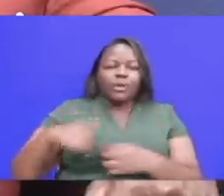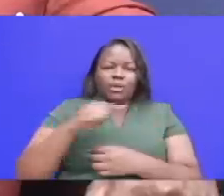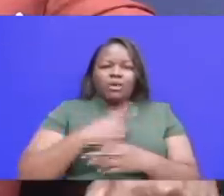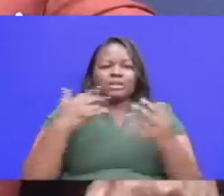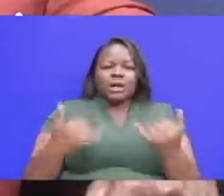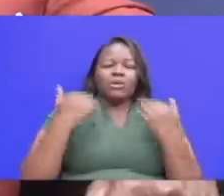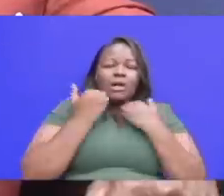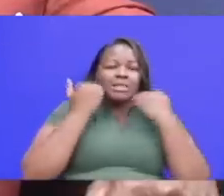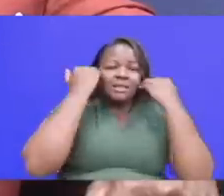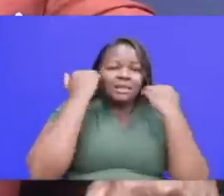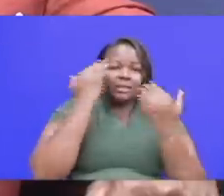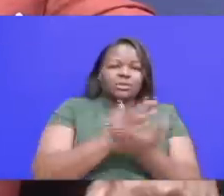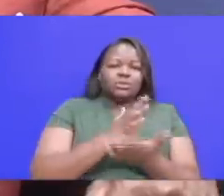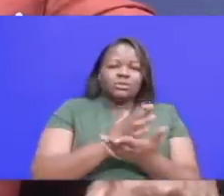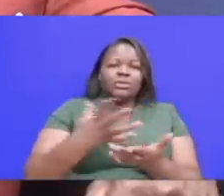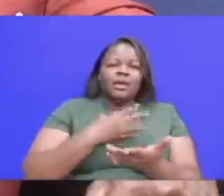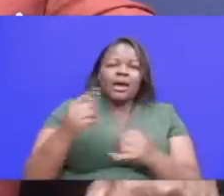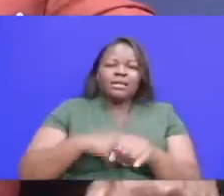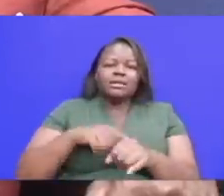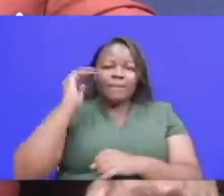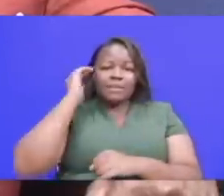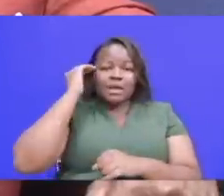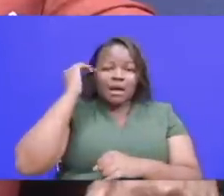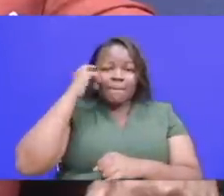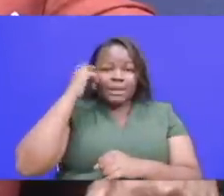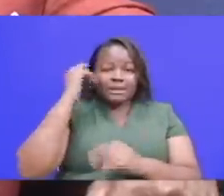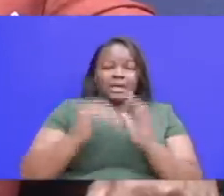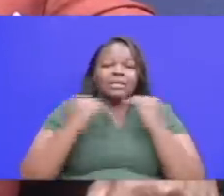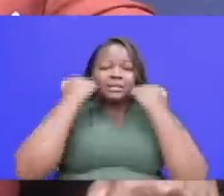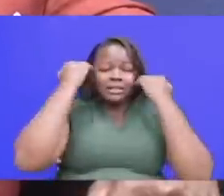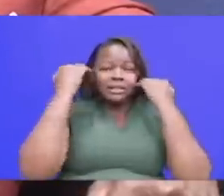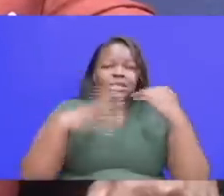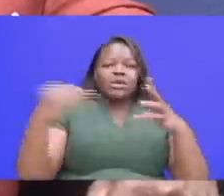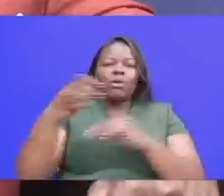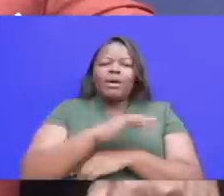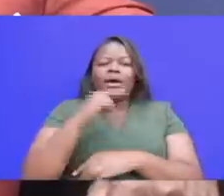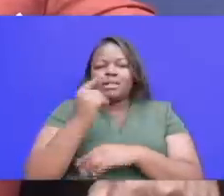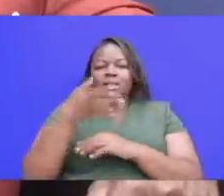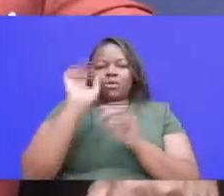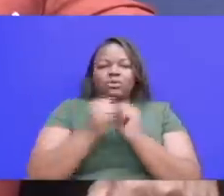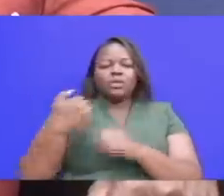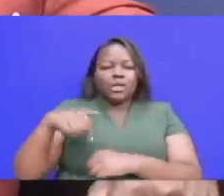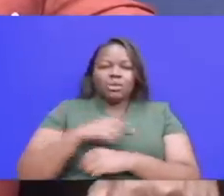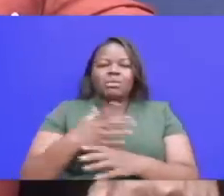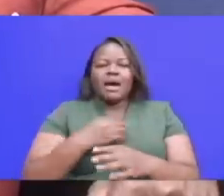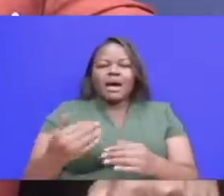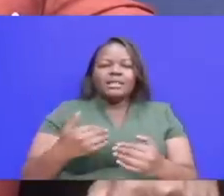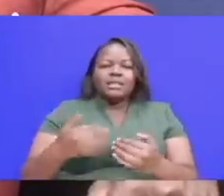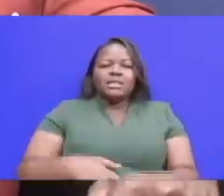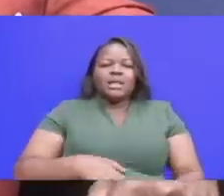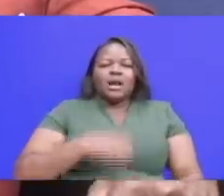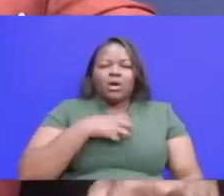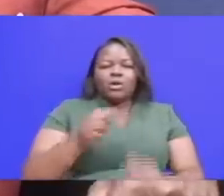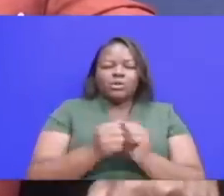distressed. And when they're mentally distressed, they go back and say, God is not with me, and they are mad at God. Mm. And